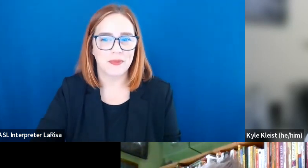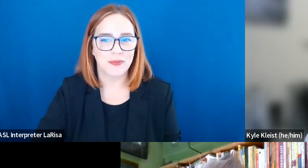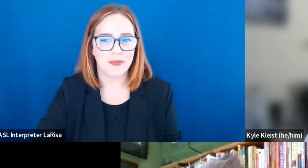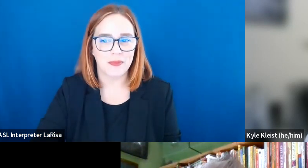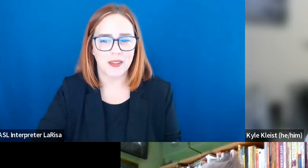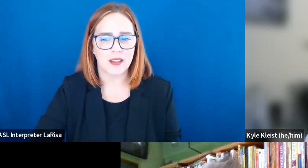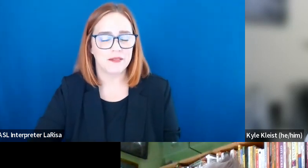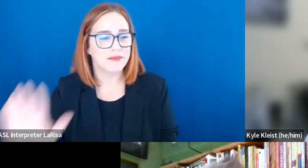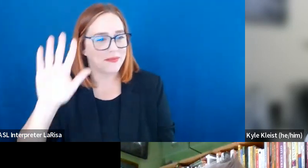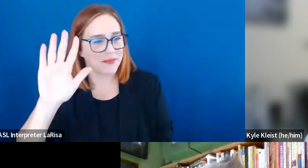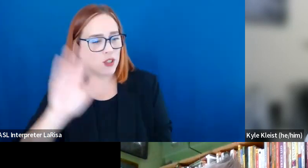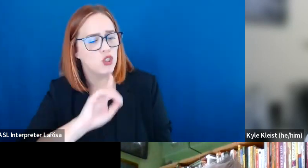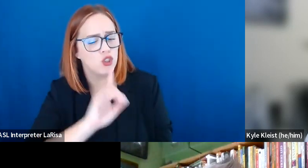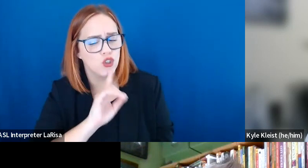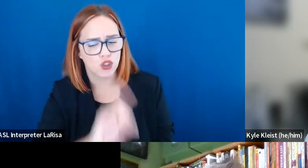Sure, I just wanted to add